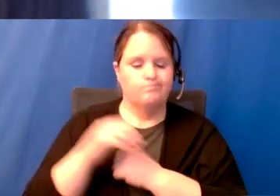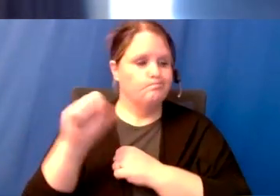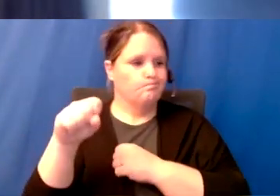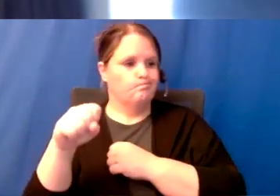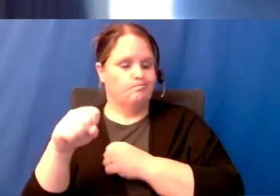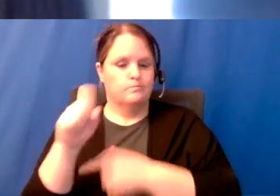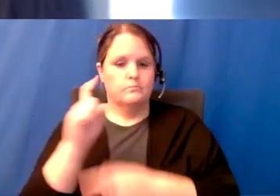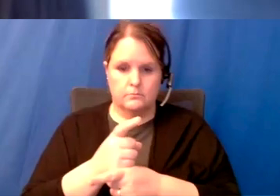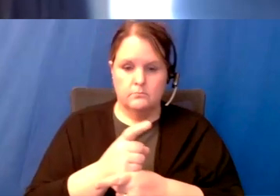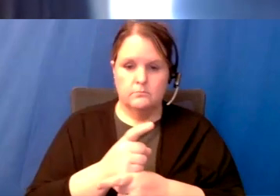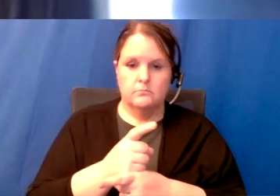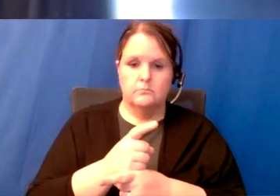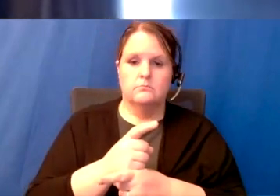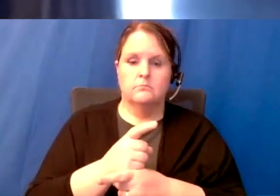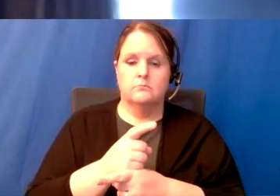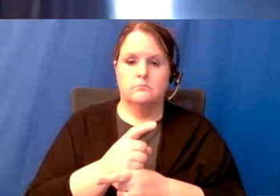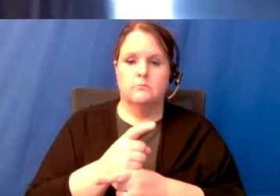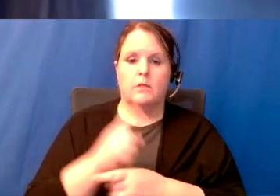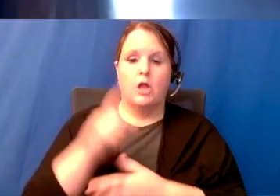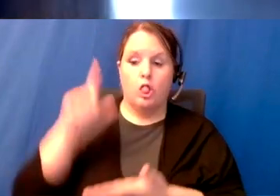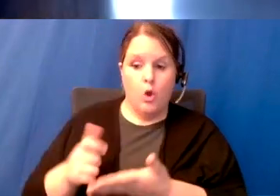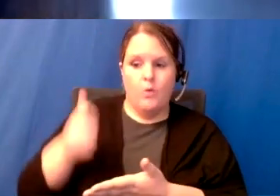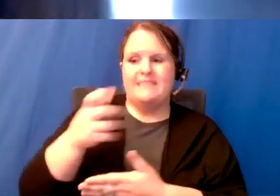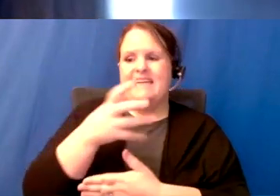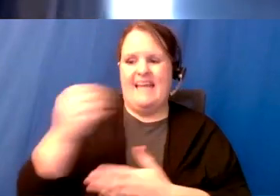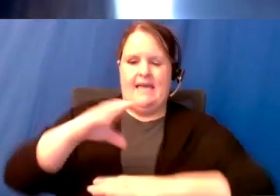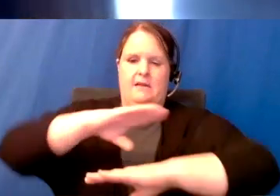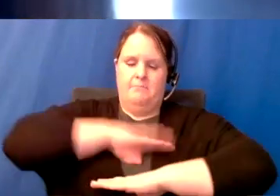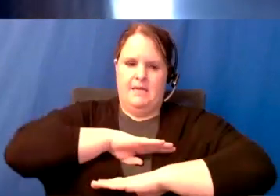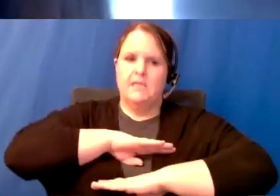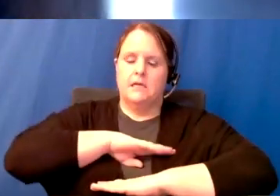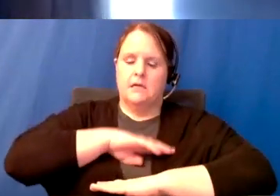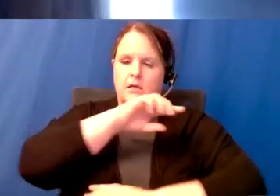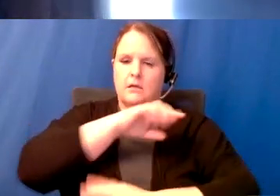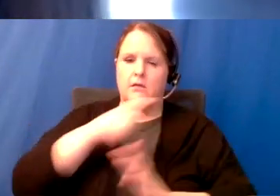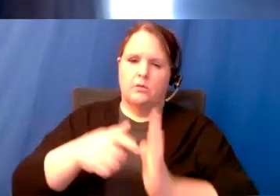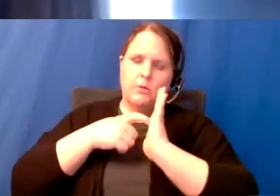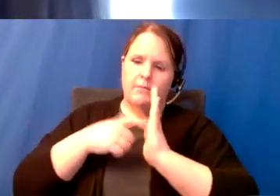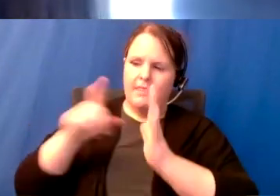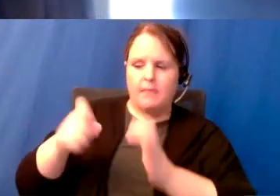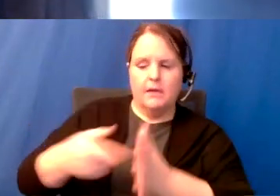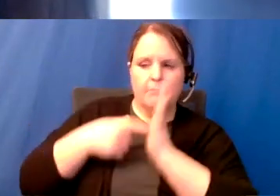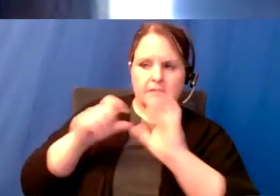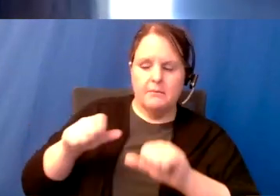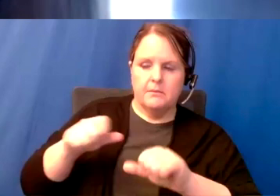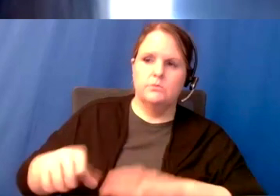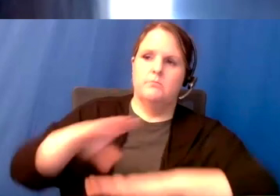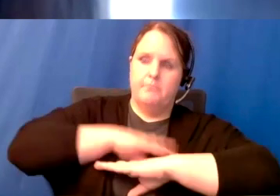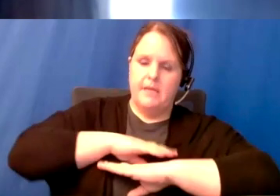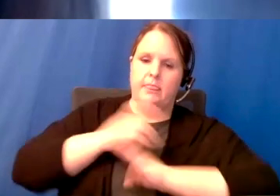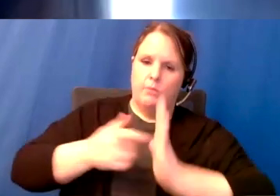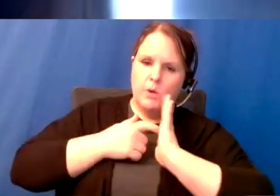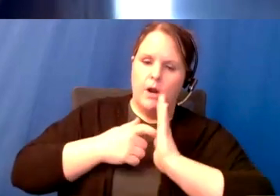Yes, so lowest and meeting the requirements. So they have to be able to meet the requirements of